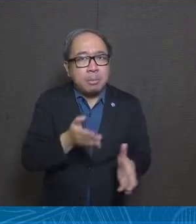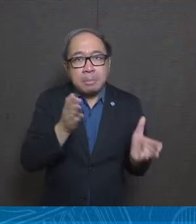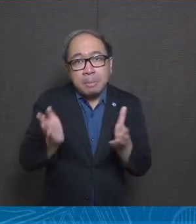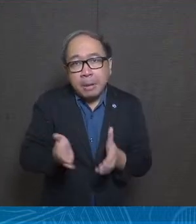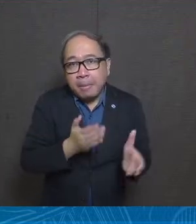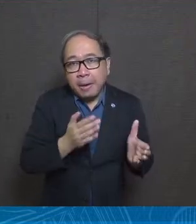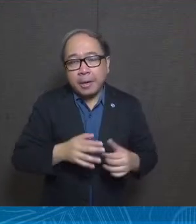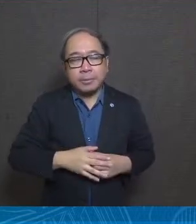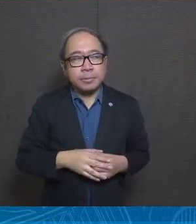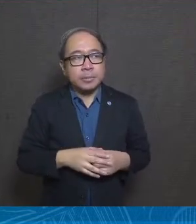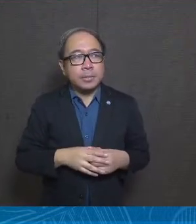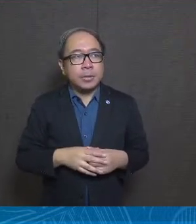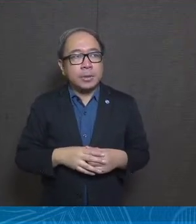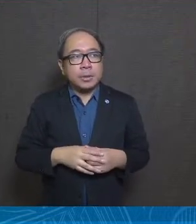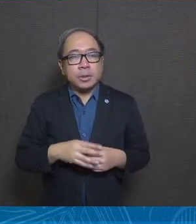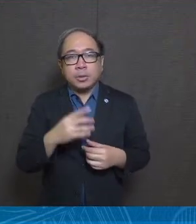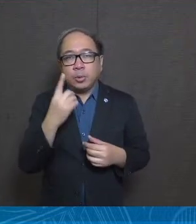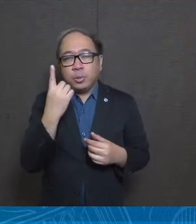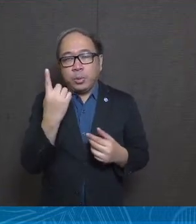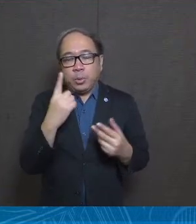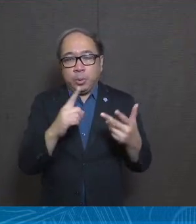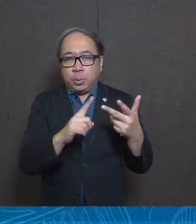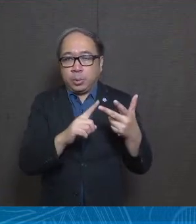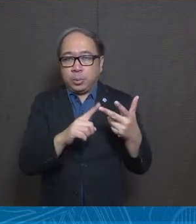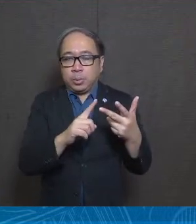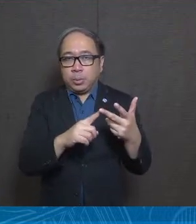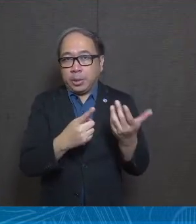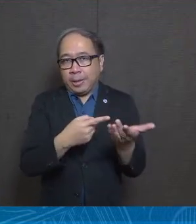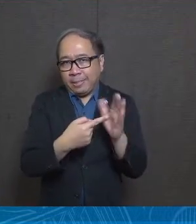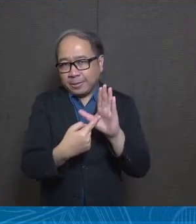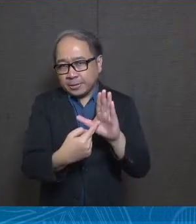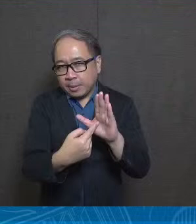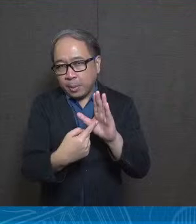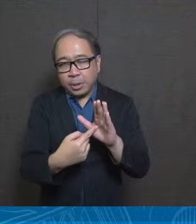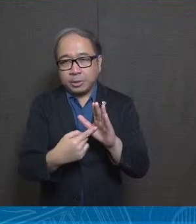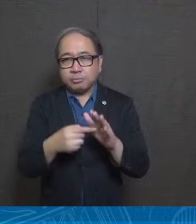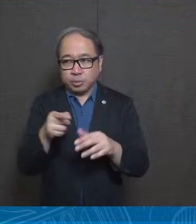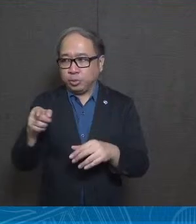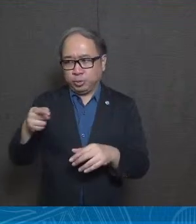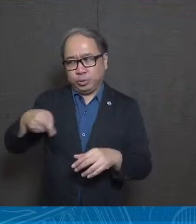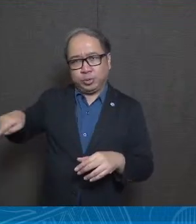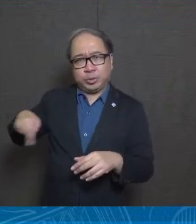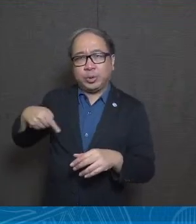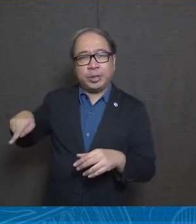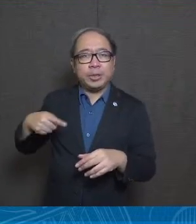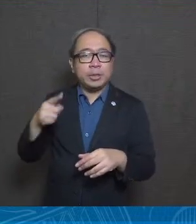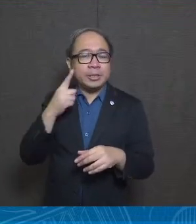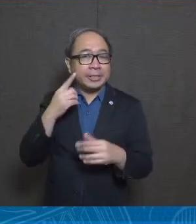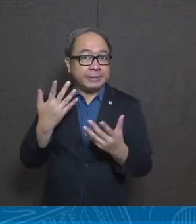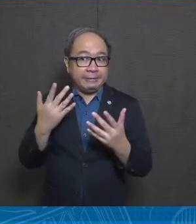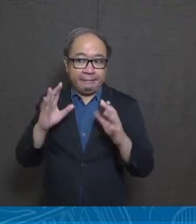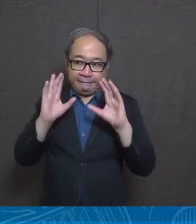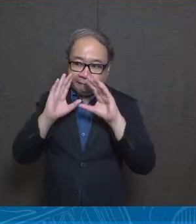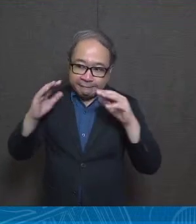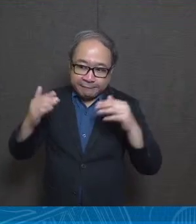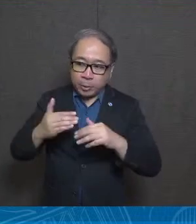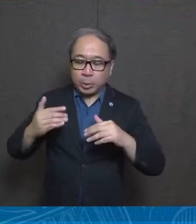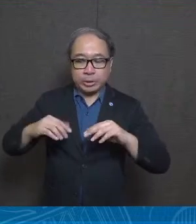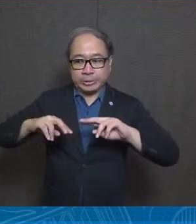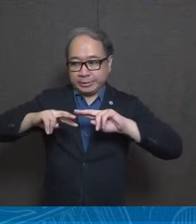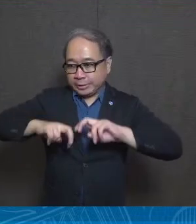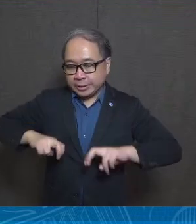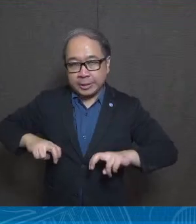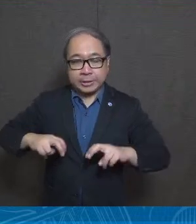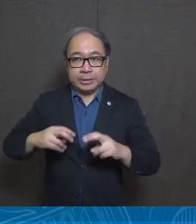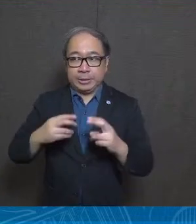perhaps? Yeah, so the next one is actually something that some of my colleagues at the Earth Observatory have been really focusing on quite a